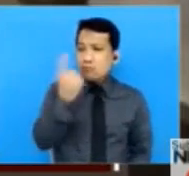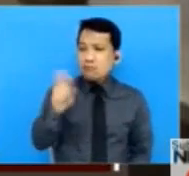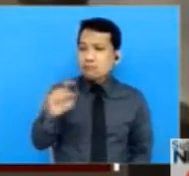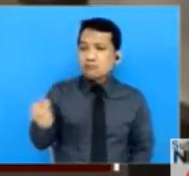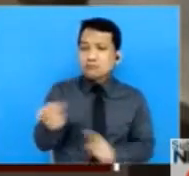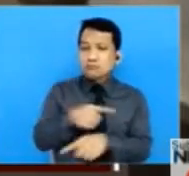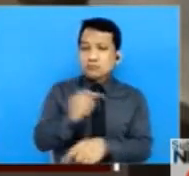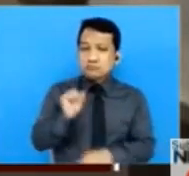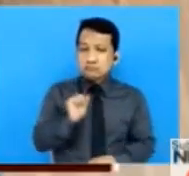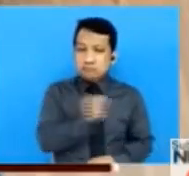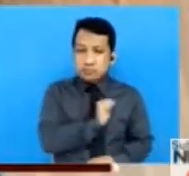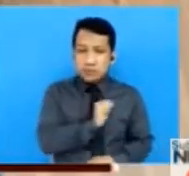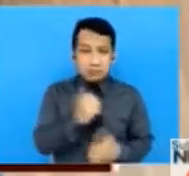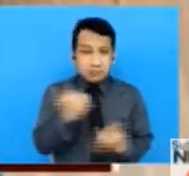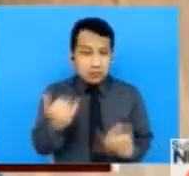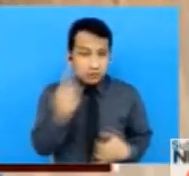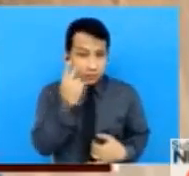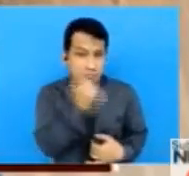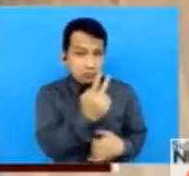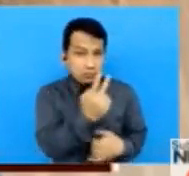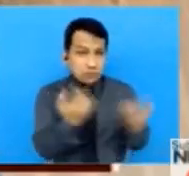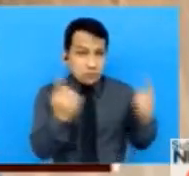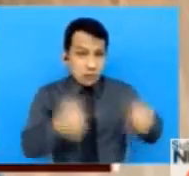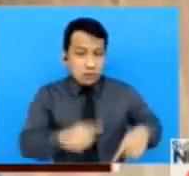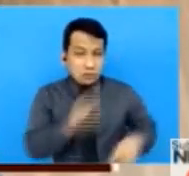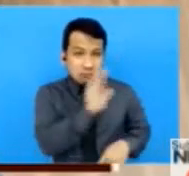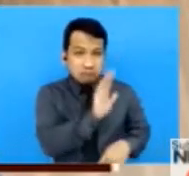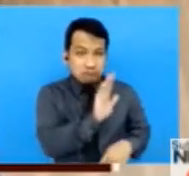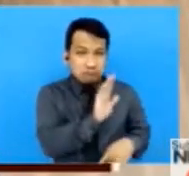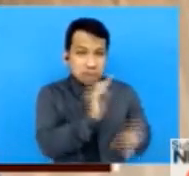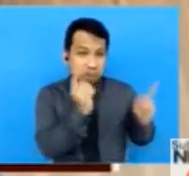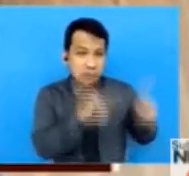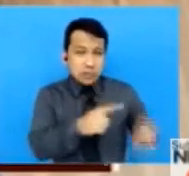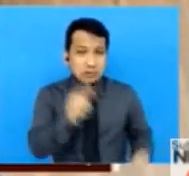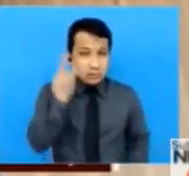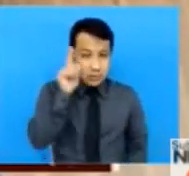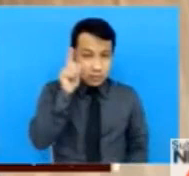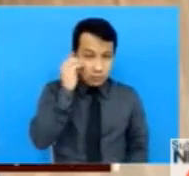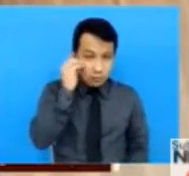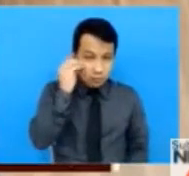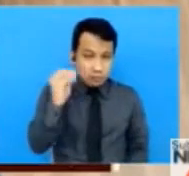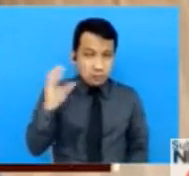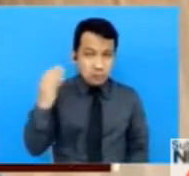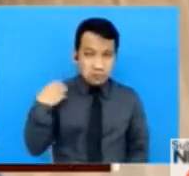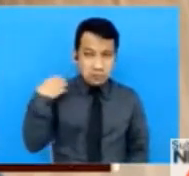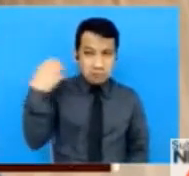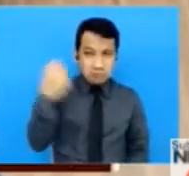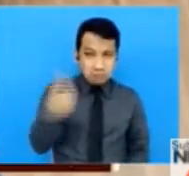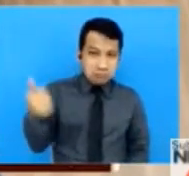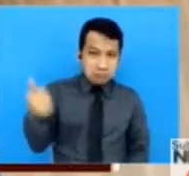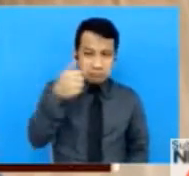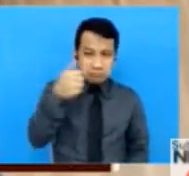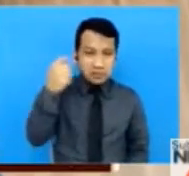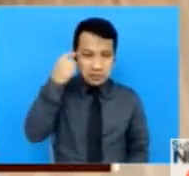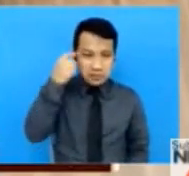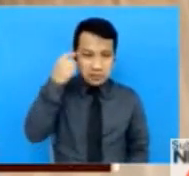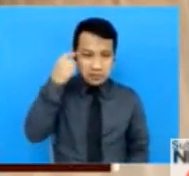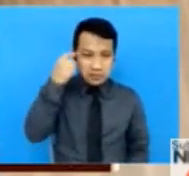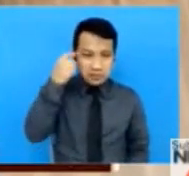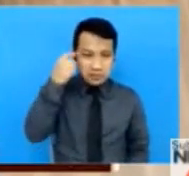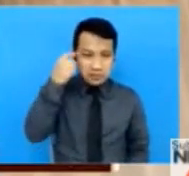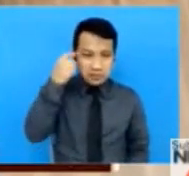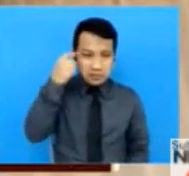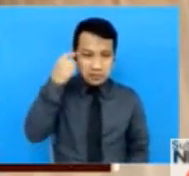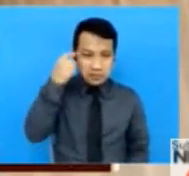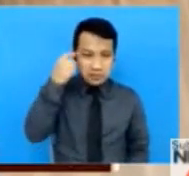think after what she saw, that what happened to Mr. Lincoln Ong, one of her bosses, I think that really frightened her. Sabi